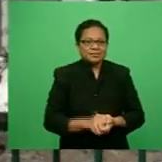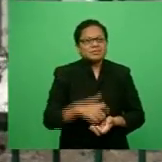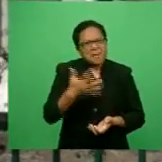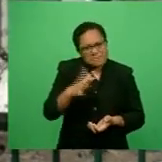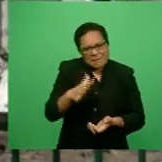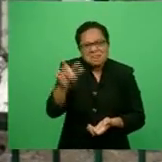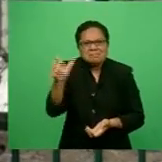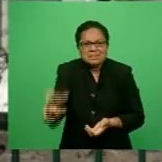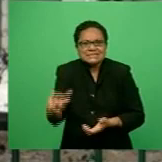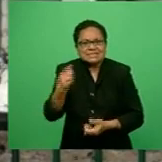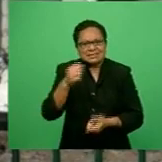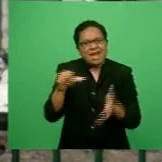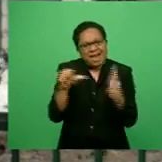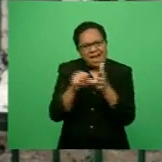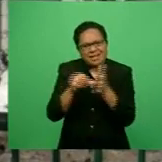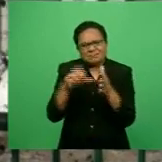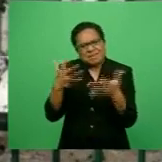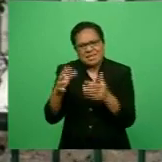financial hardship.